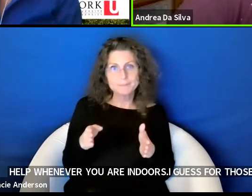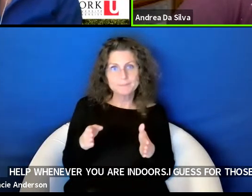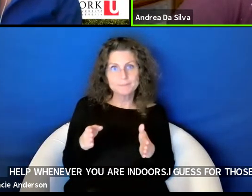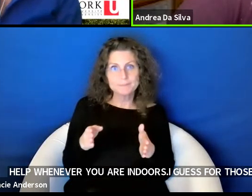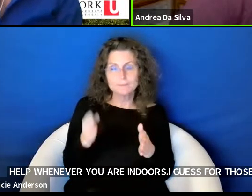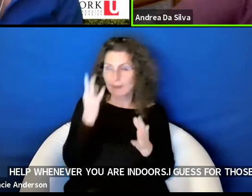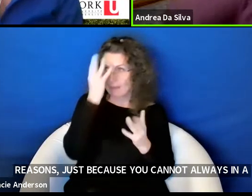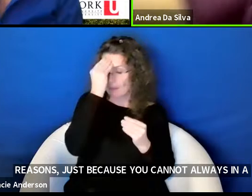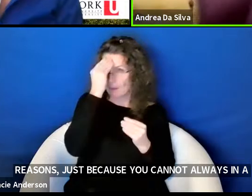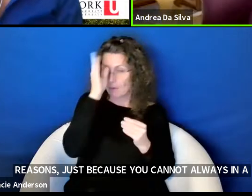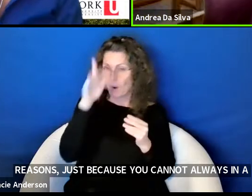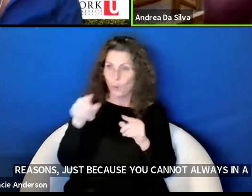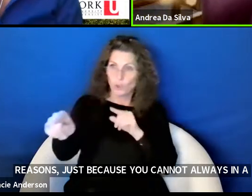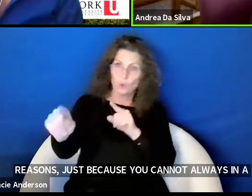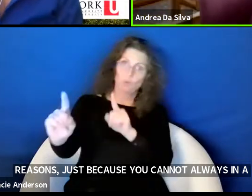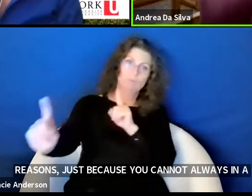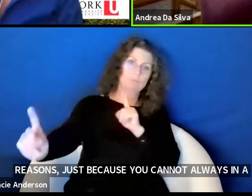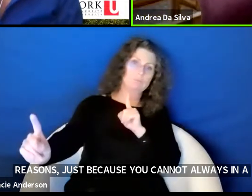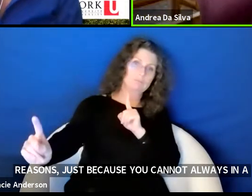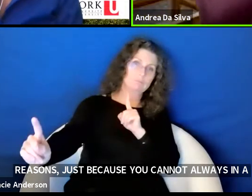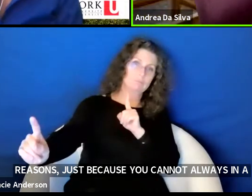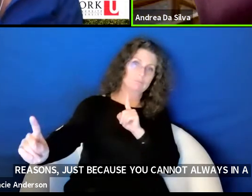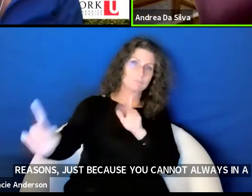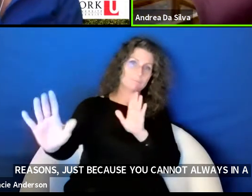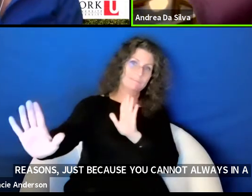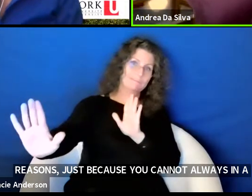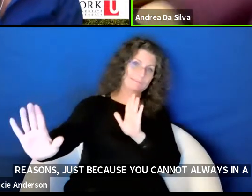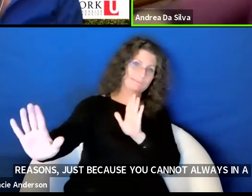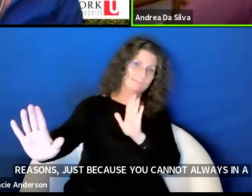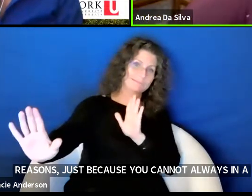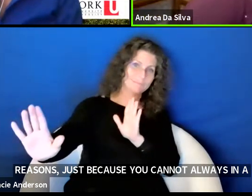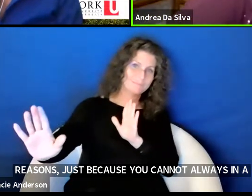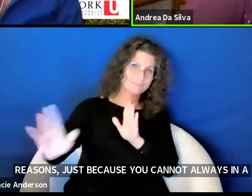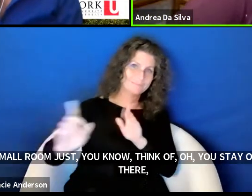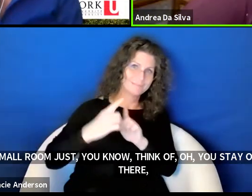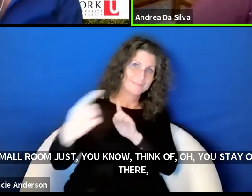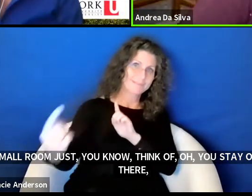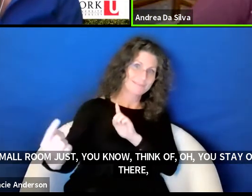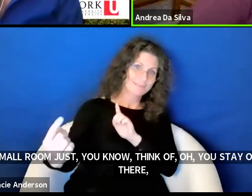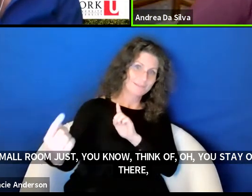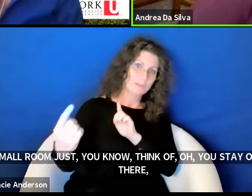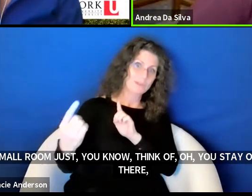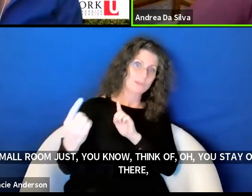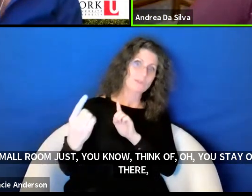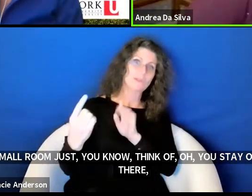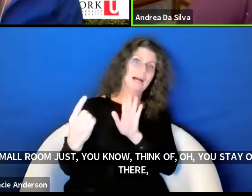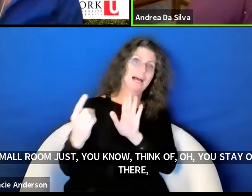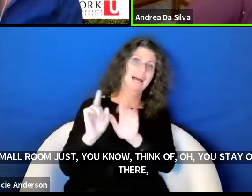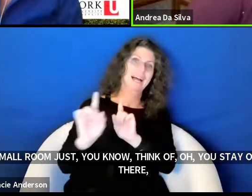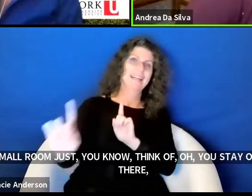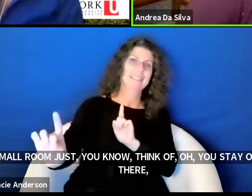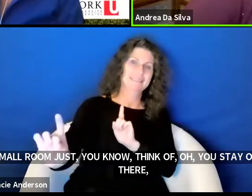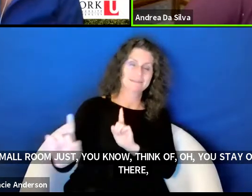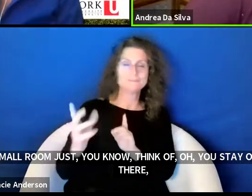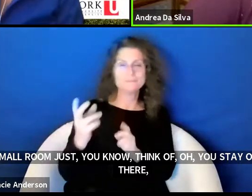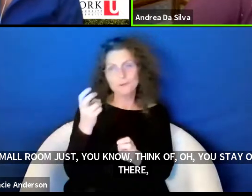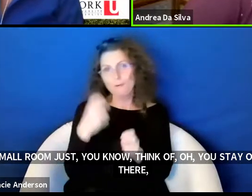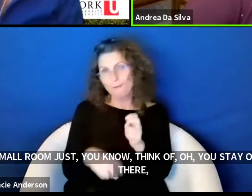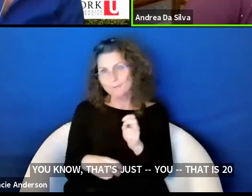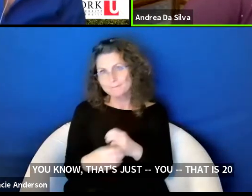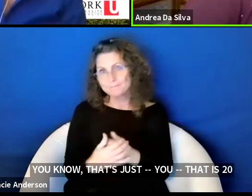think of, oh, you stay over there, that's, you just stepped 20 centimeters closer. So it would be hard